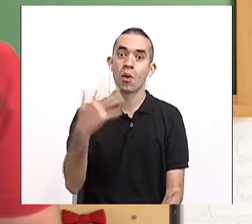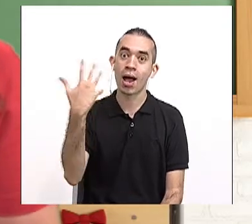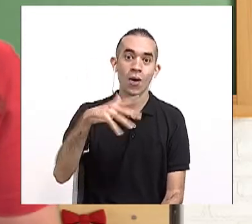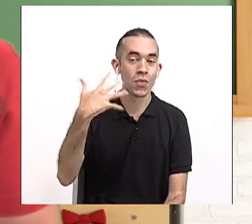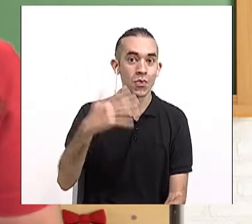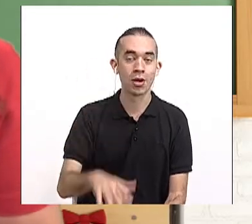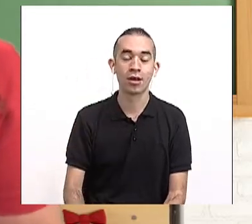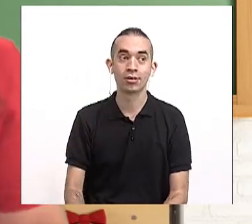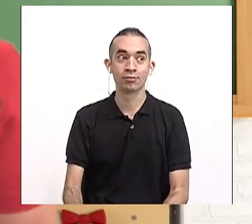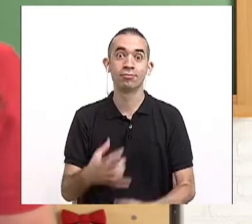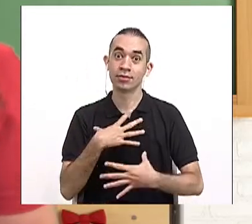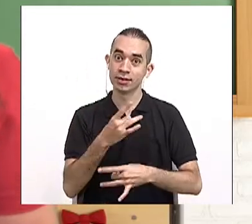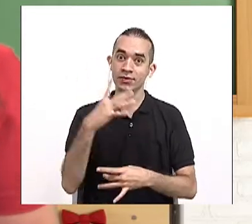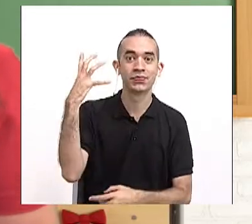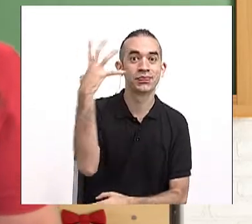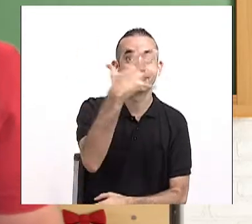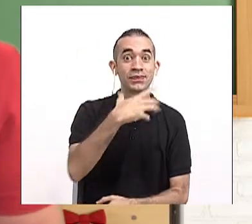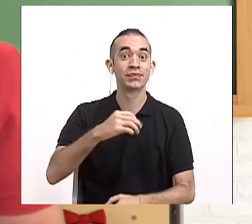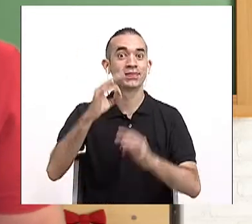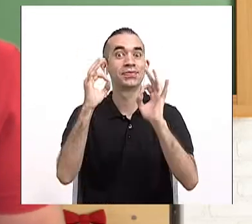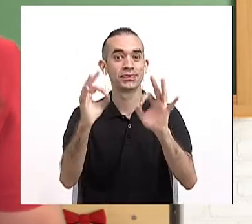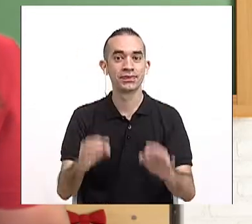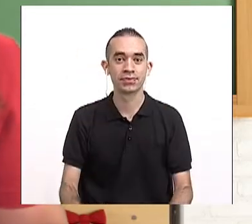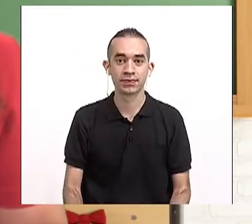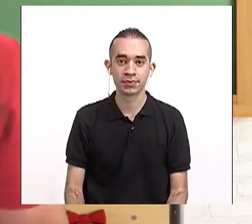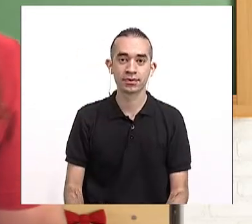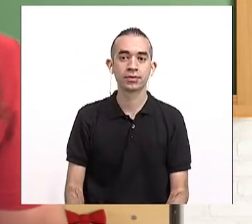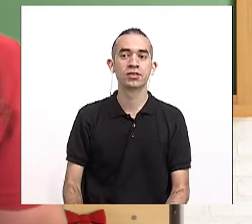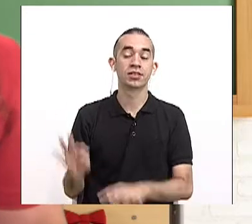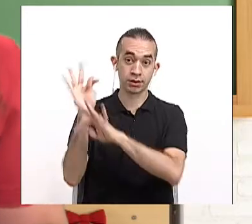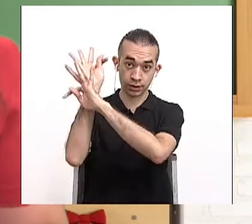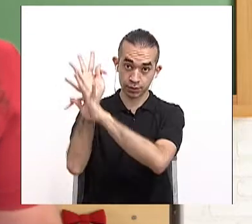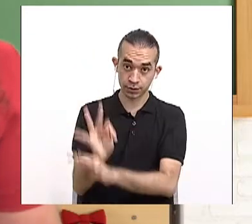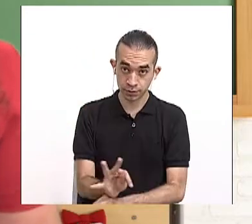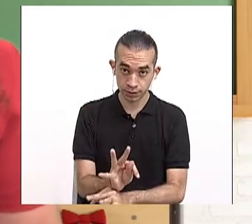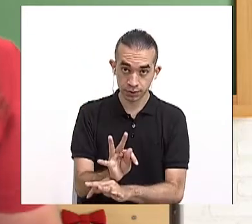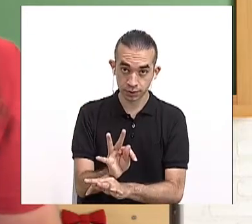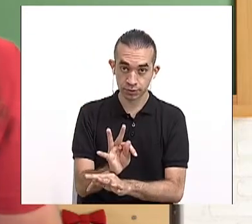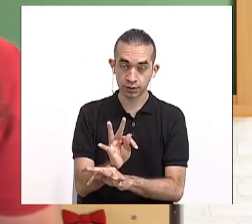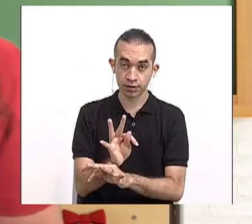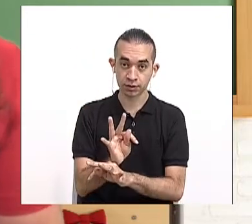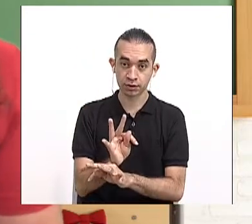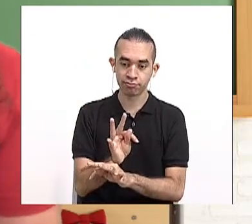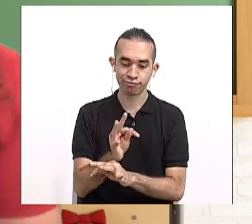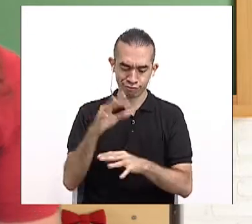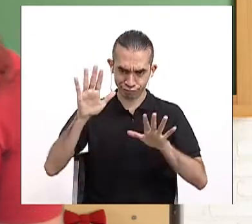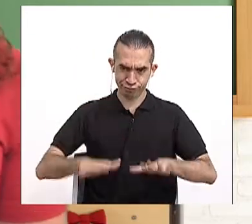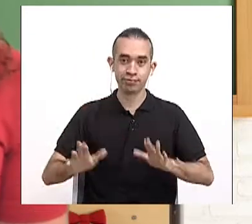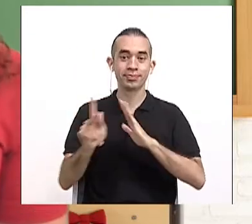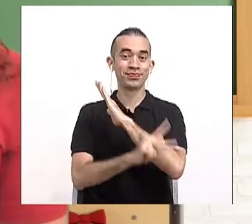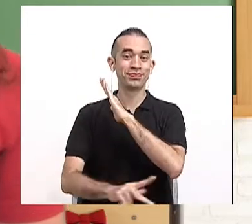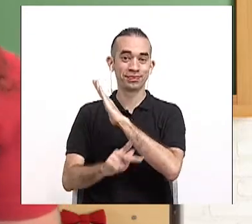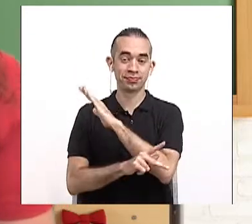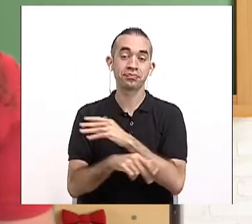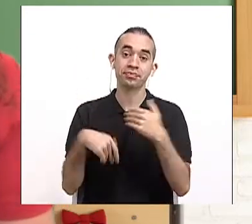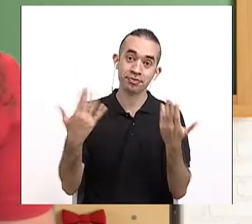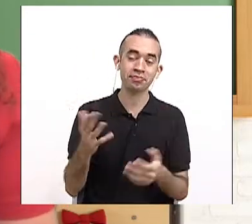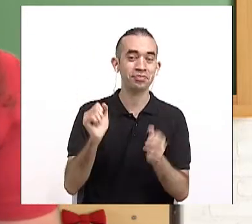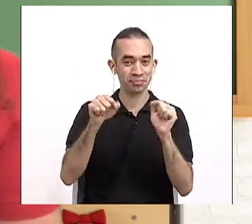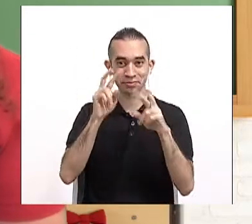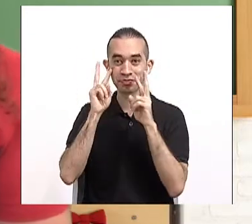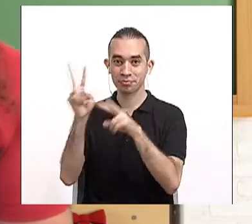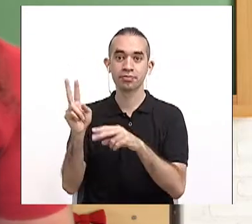Wow, very nice and beautiful, right? How this tradition is part of our country. So, as you can